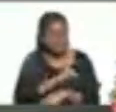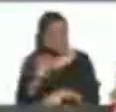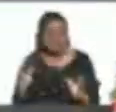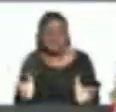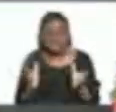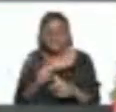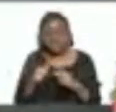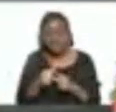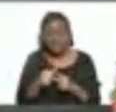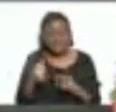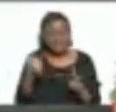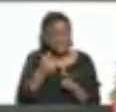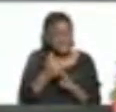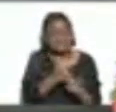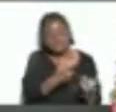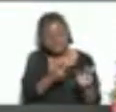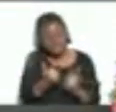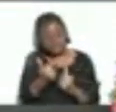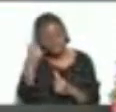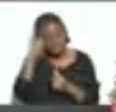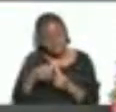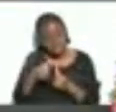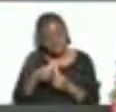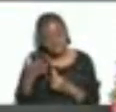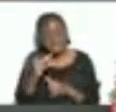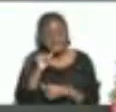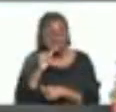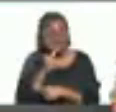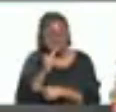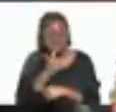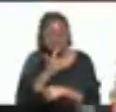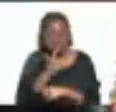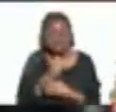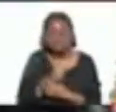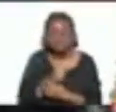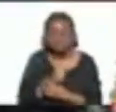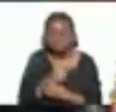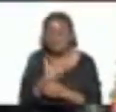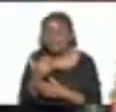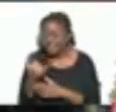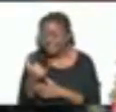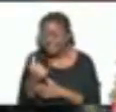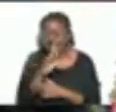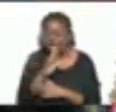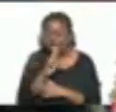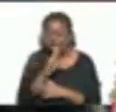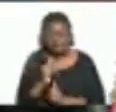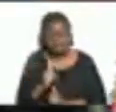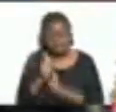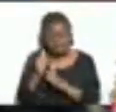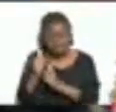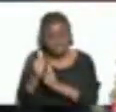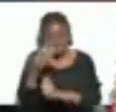when victims come forward, be mindful of their suffering. They are in pursuit